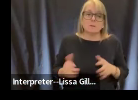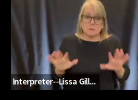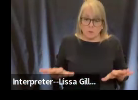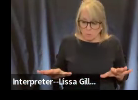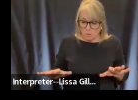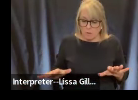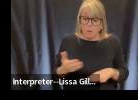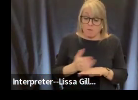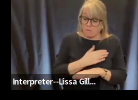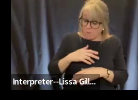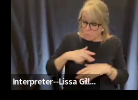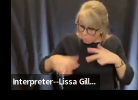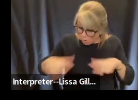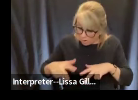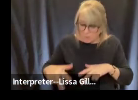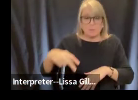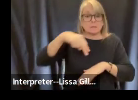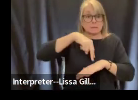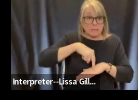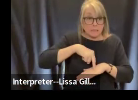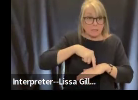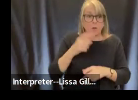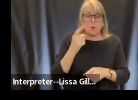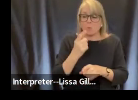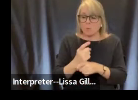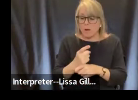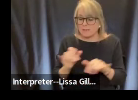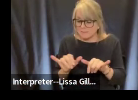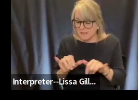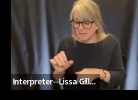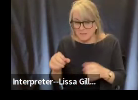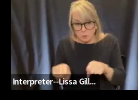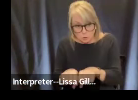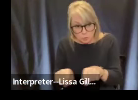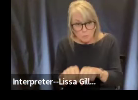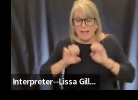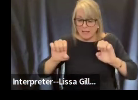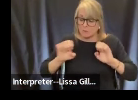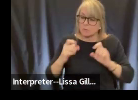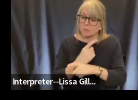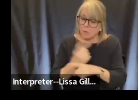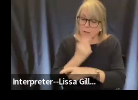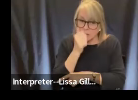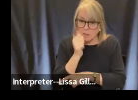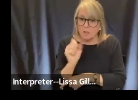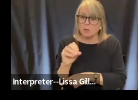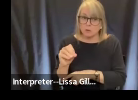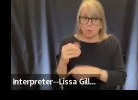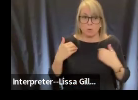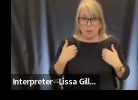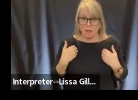you walk. Make sure you have the correct size shoe, and exercise regularly to keep up that physical reaction